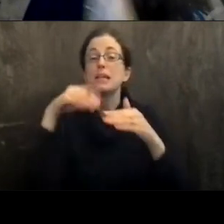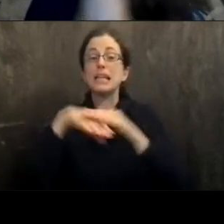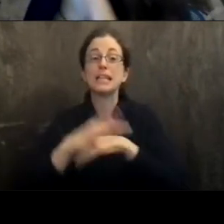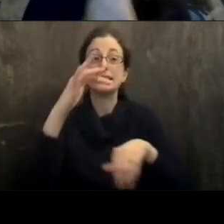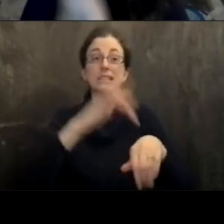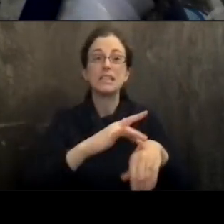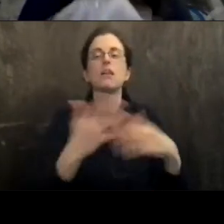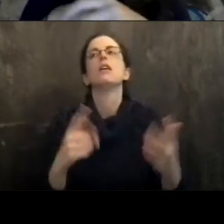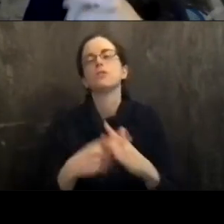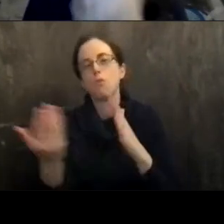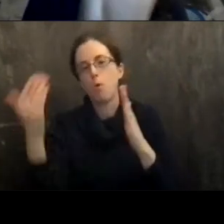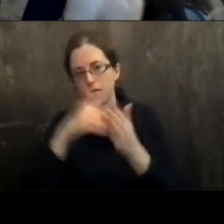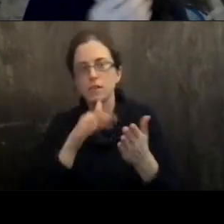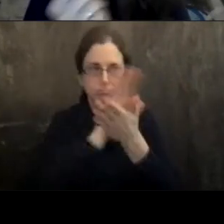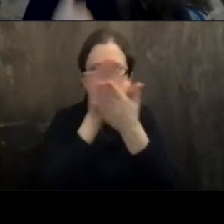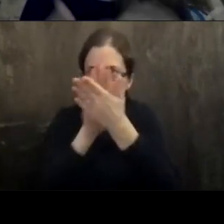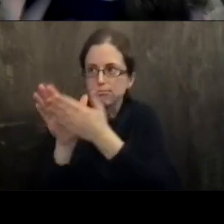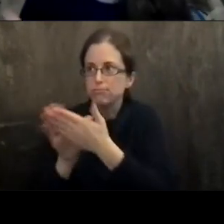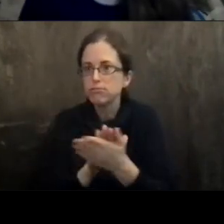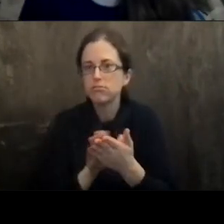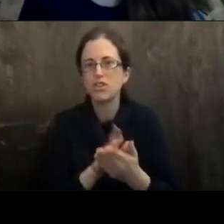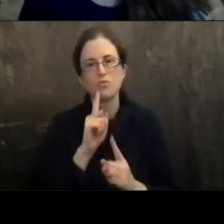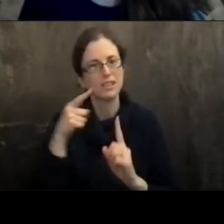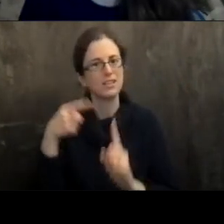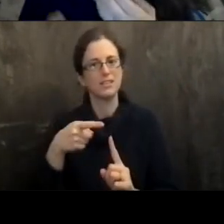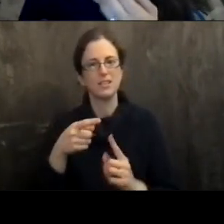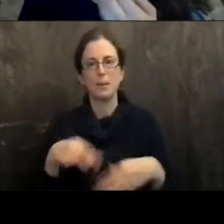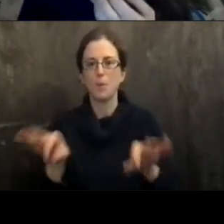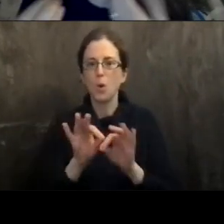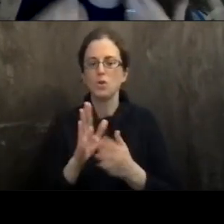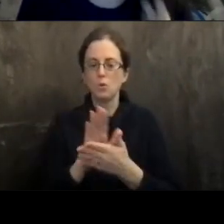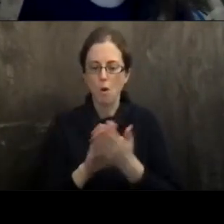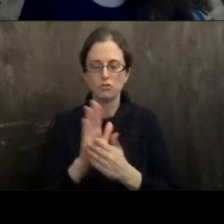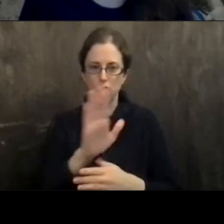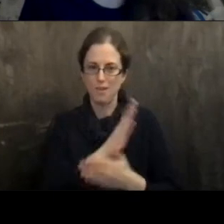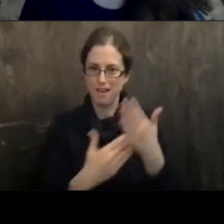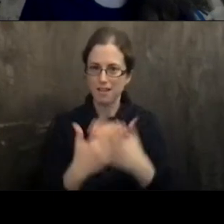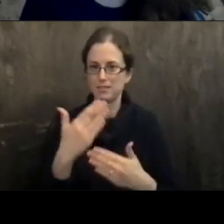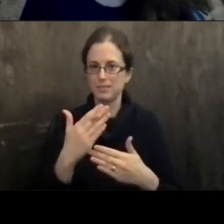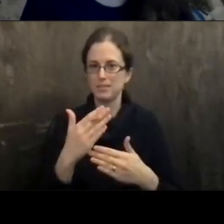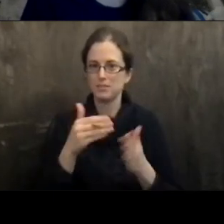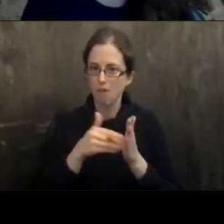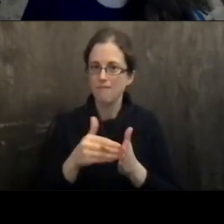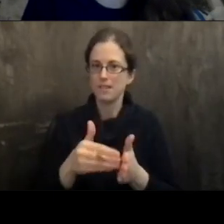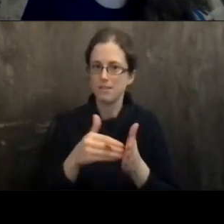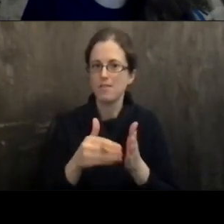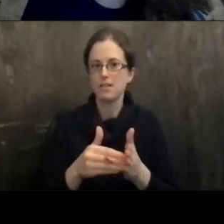It is much more bang for your buck to just disinfect your hands often, especially before touching our eyes, nose, or